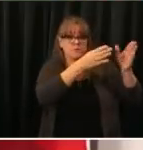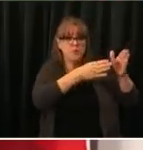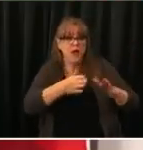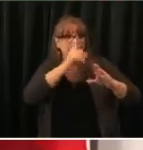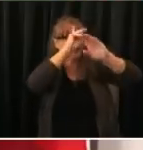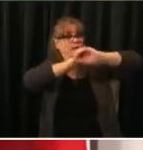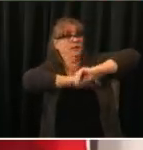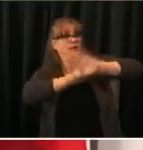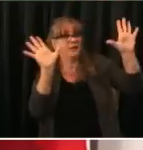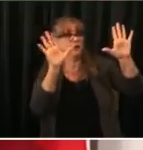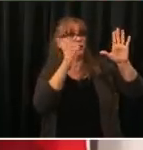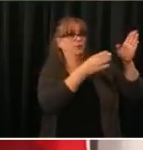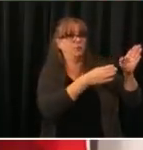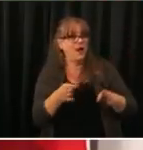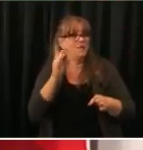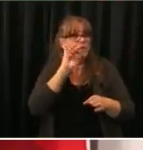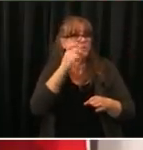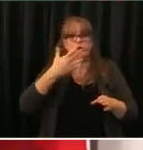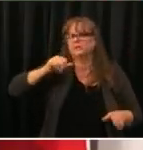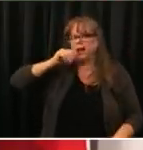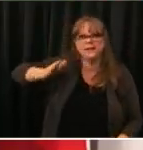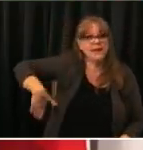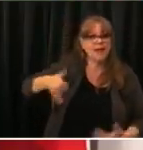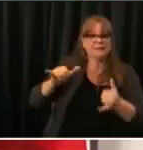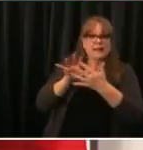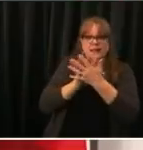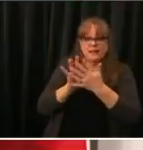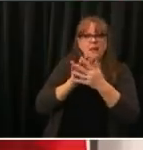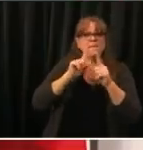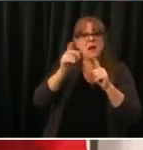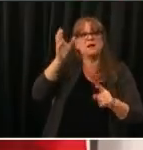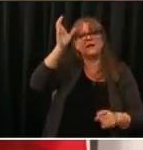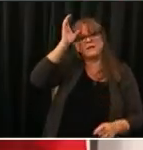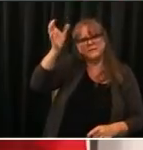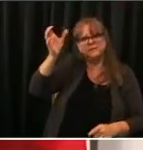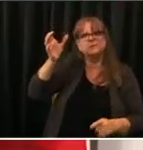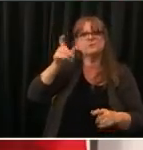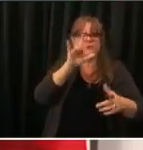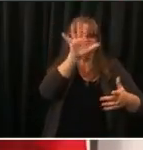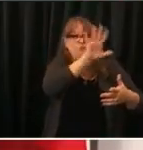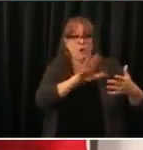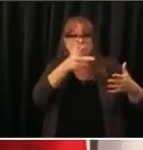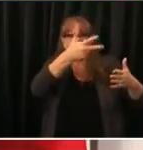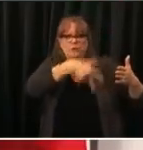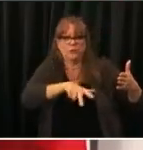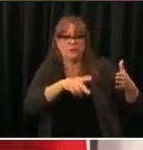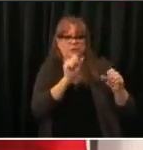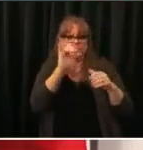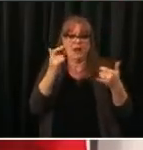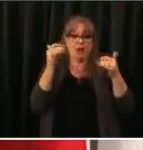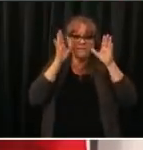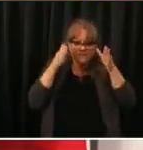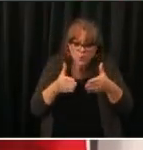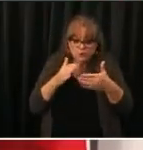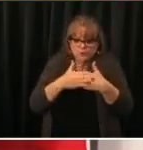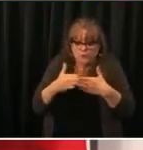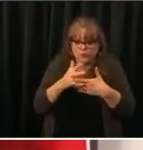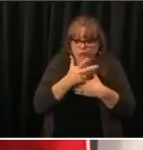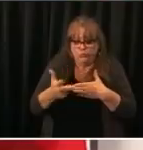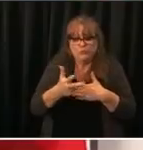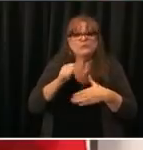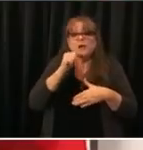now, we're comfortable in talking about where we are for the next few weeks so Coloradans can plan accordingly. As I've said many times, the